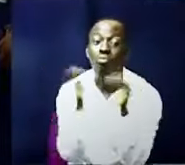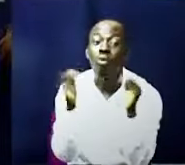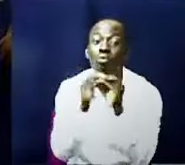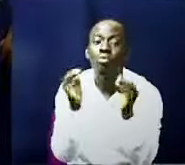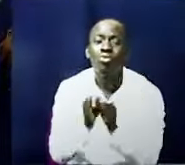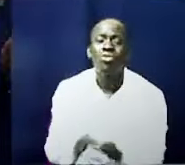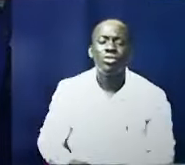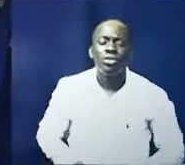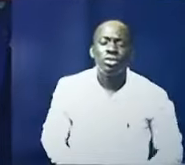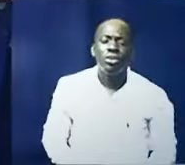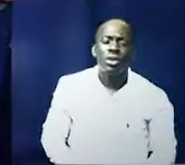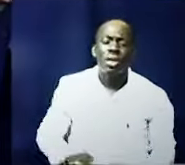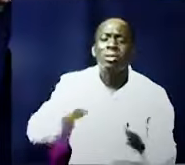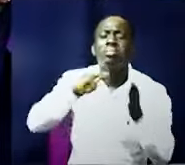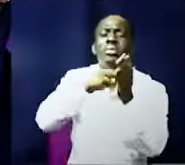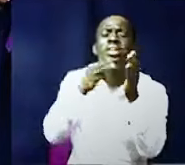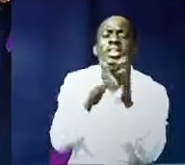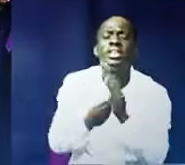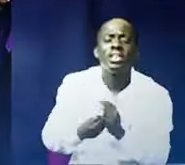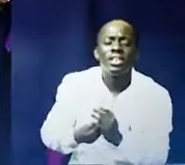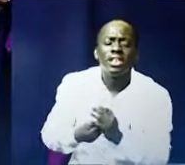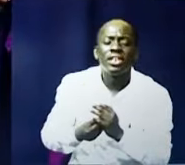then